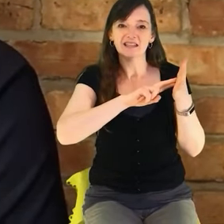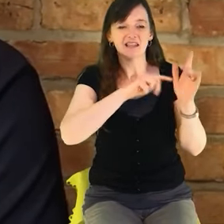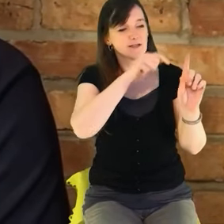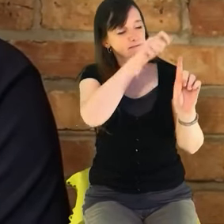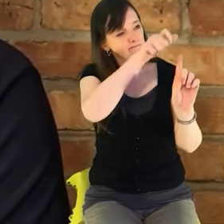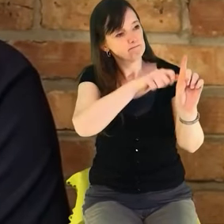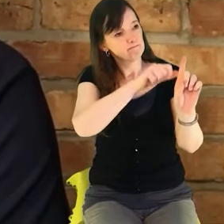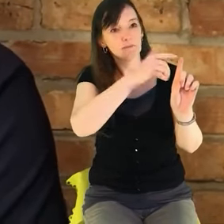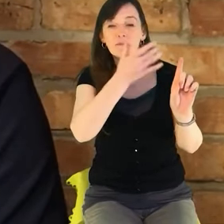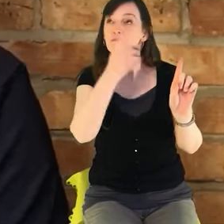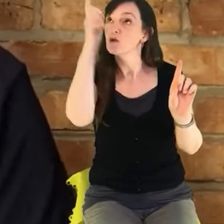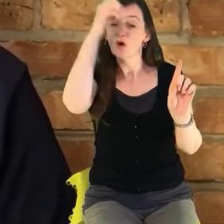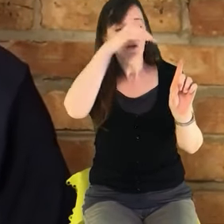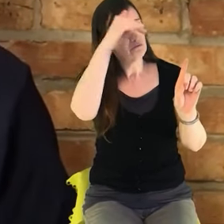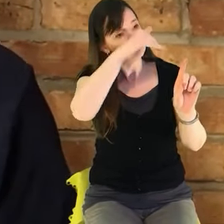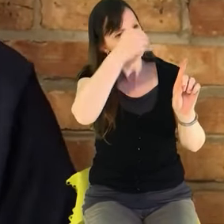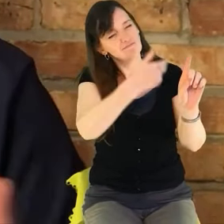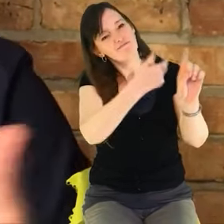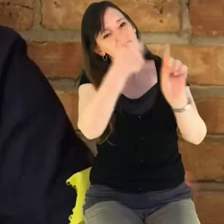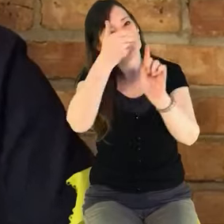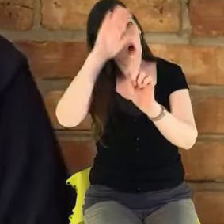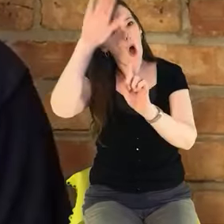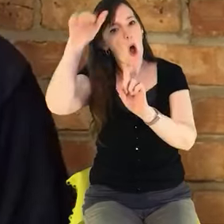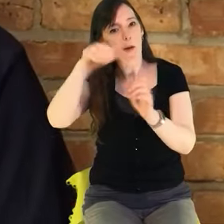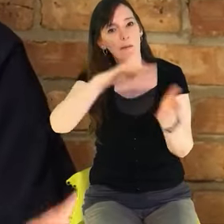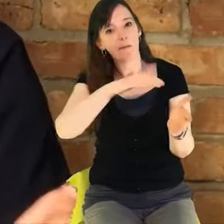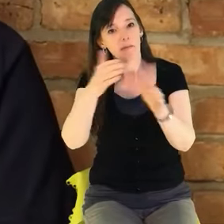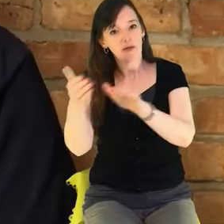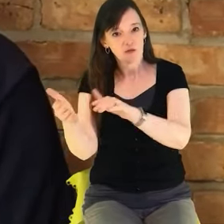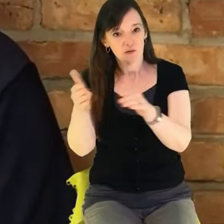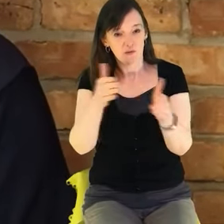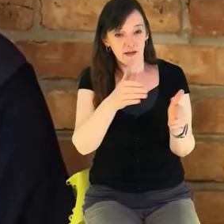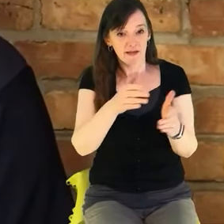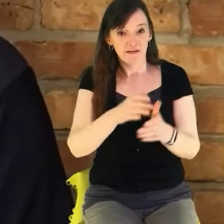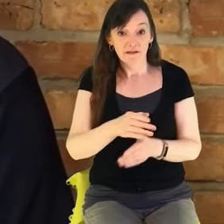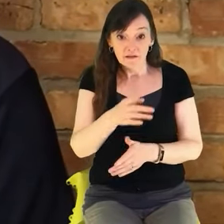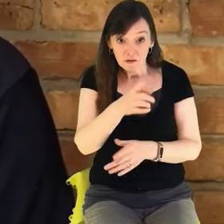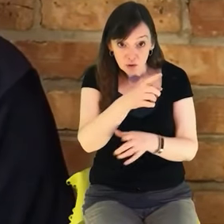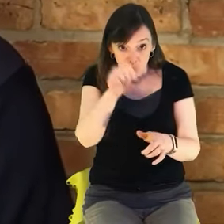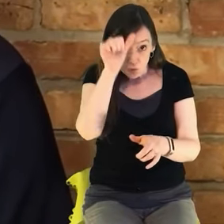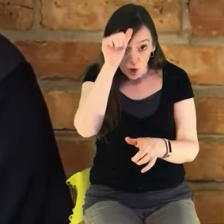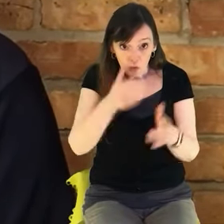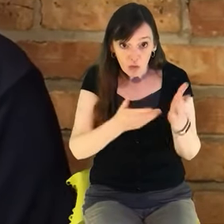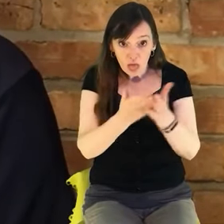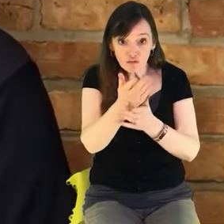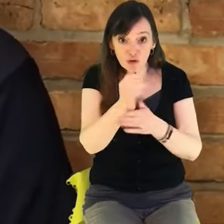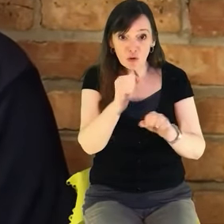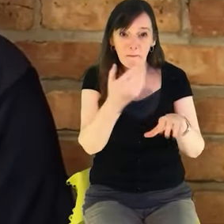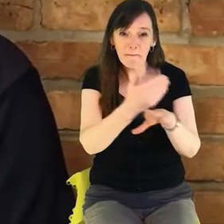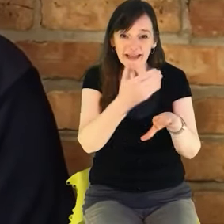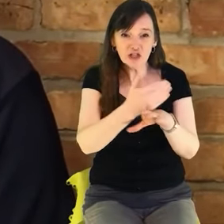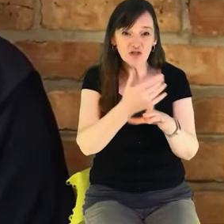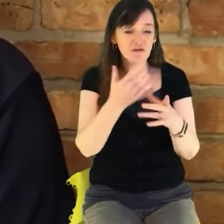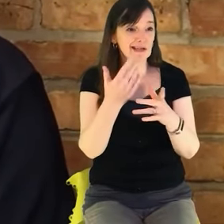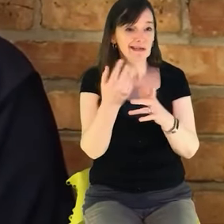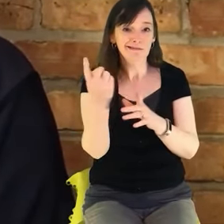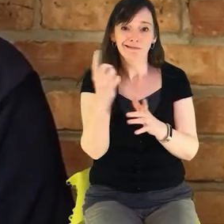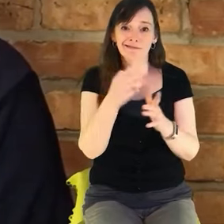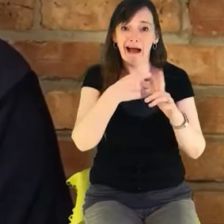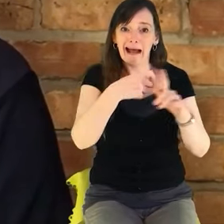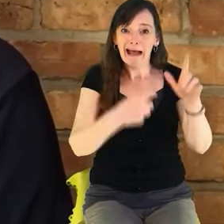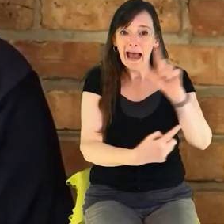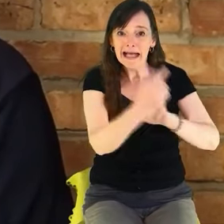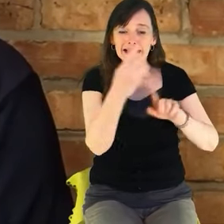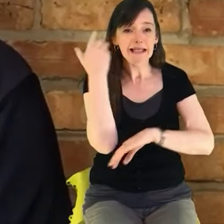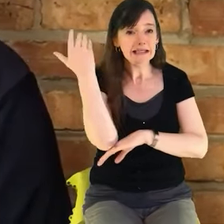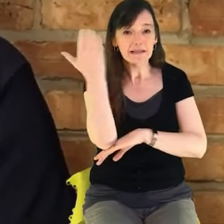heaven. Many of us will know Peter through his ministry. Perhaps we heard him speak here at Keswick or at many other conferences